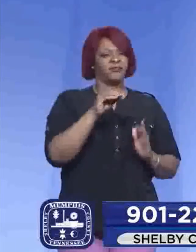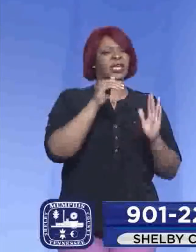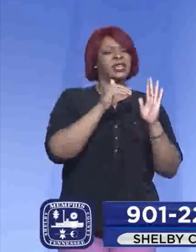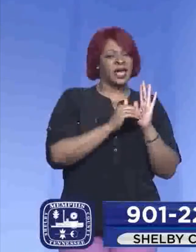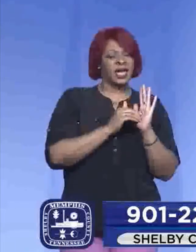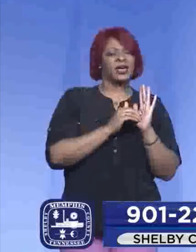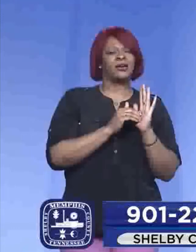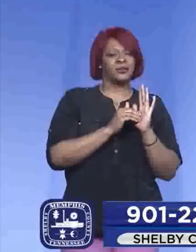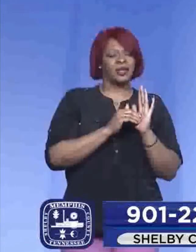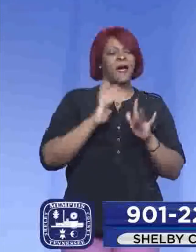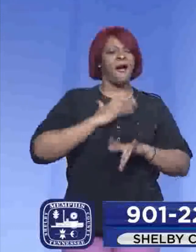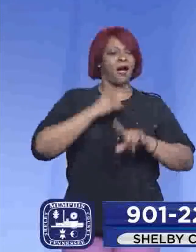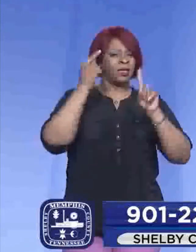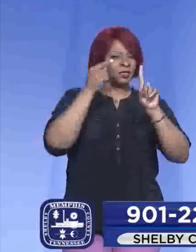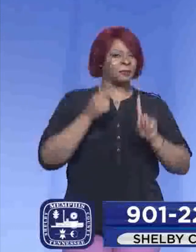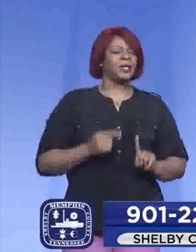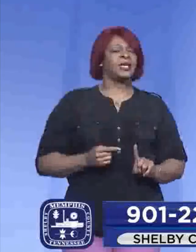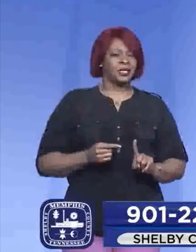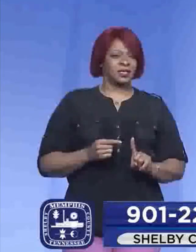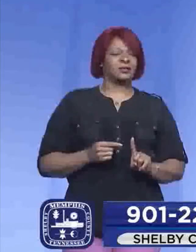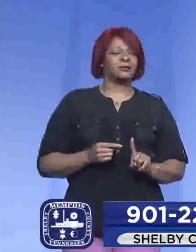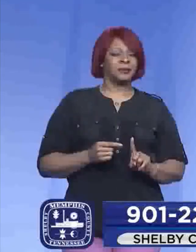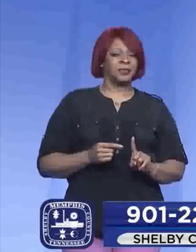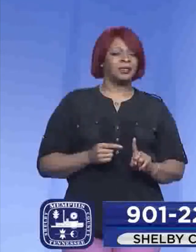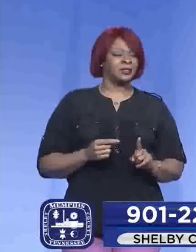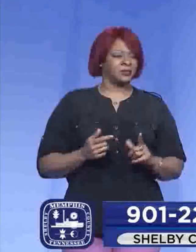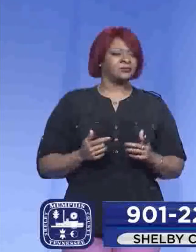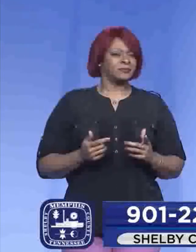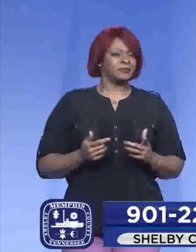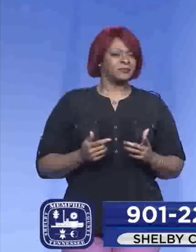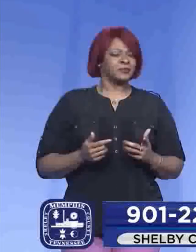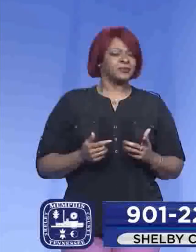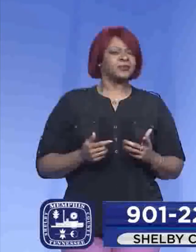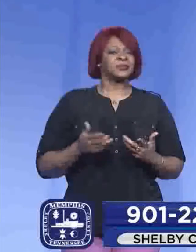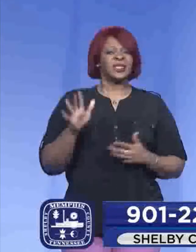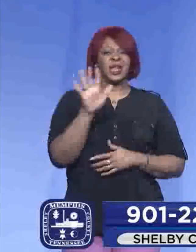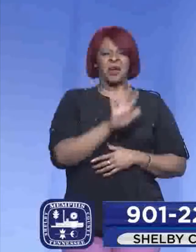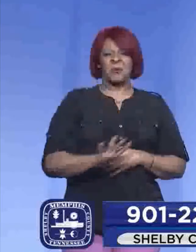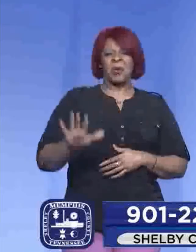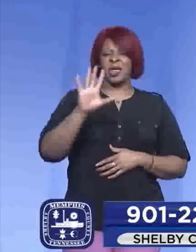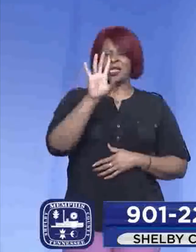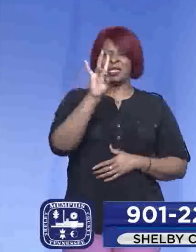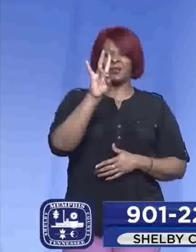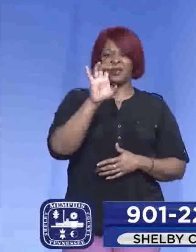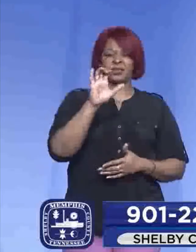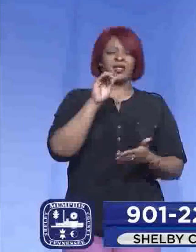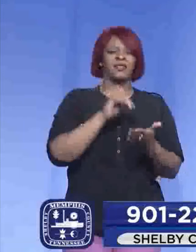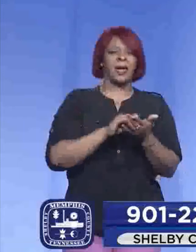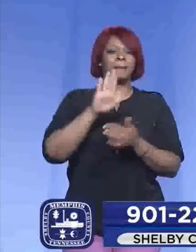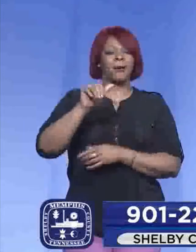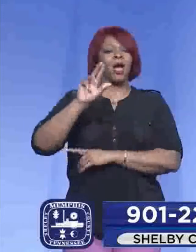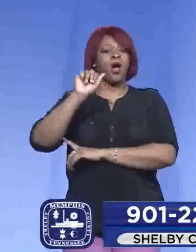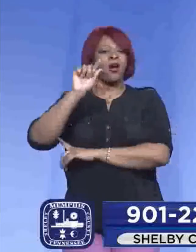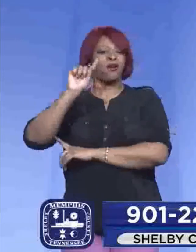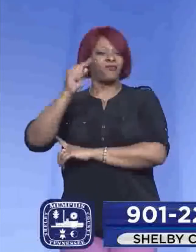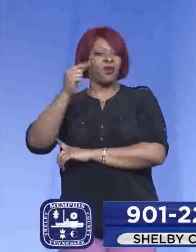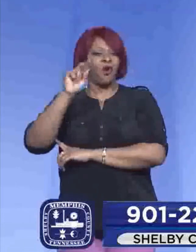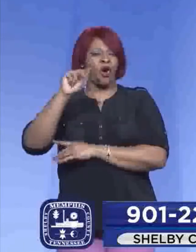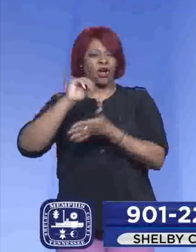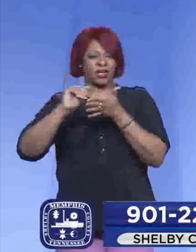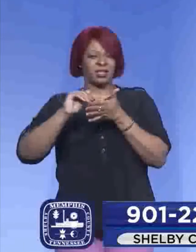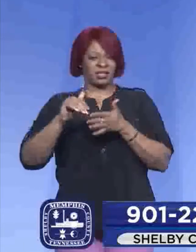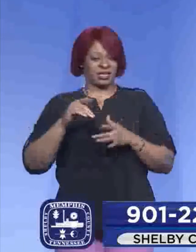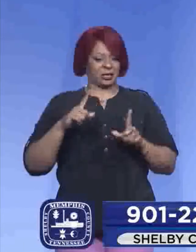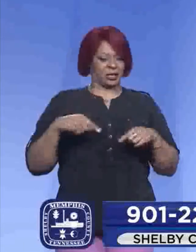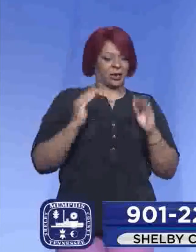650,000, I think, was our objective. So I round that to 700,000 by the 1st of August based on where we were, and say that's